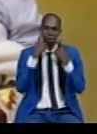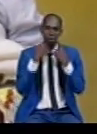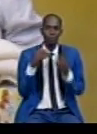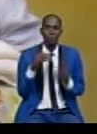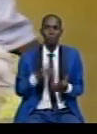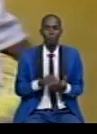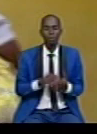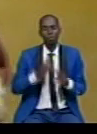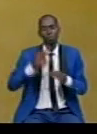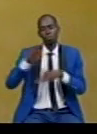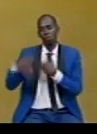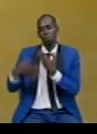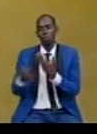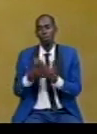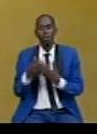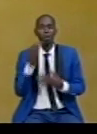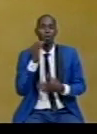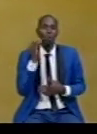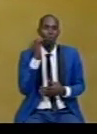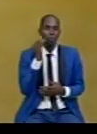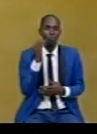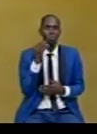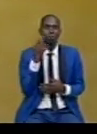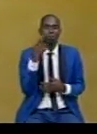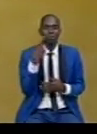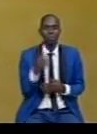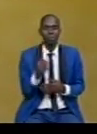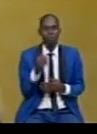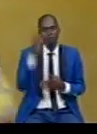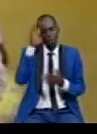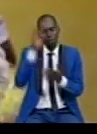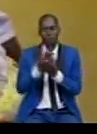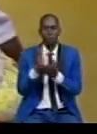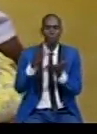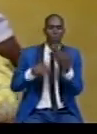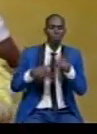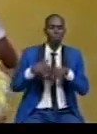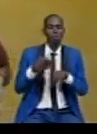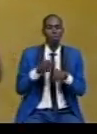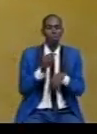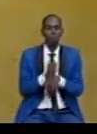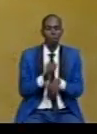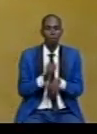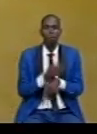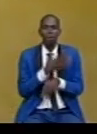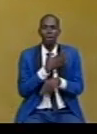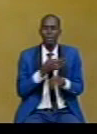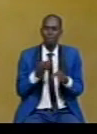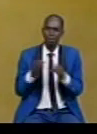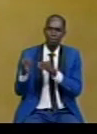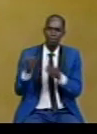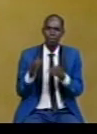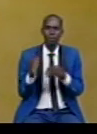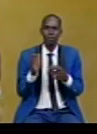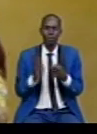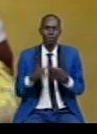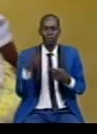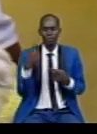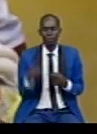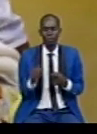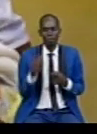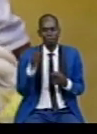I come back home. My husband closed from his office. He came back. And I told him, Daddy, do you have the dream that I had last